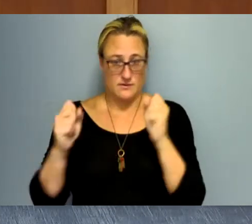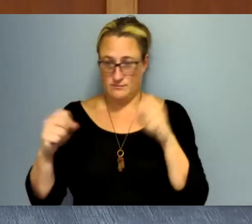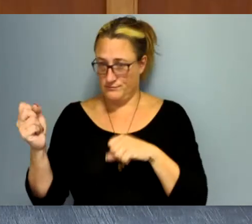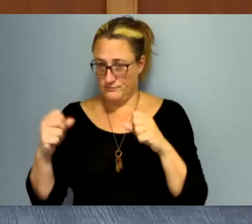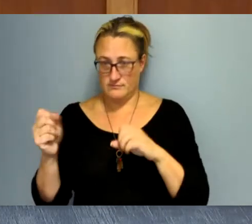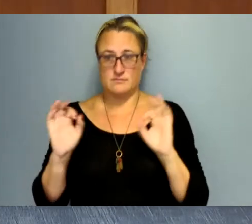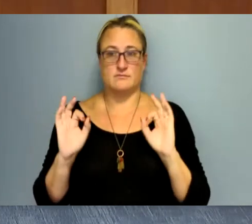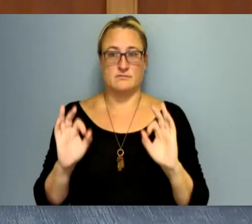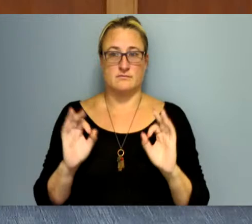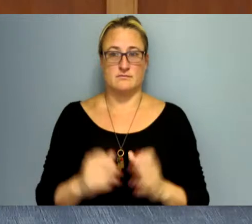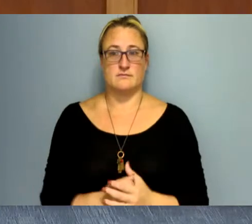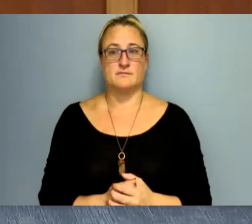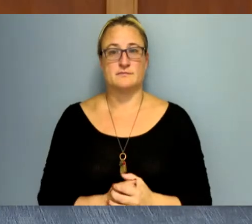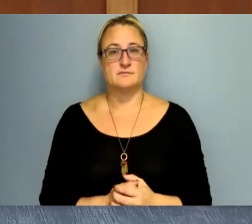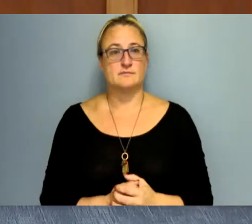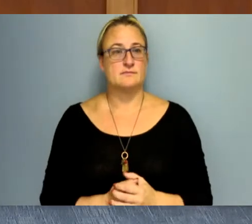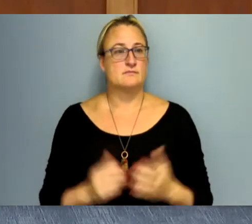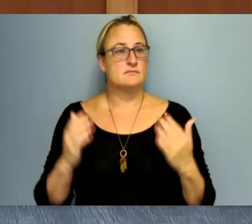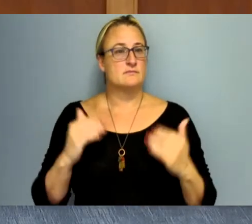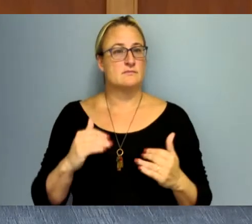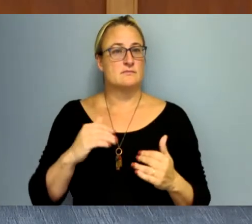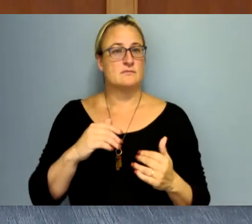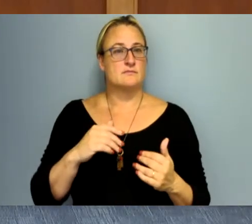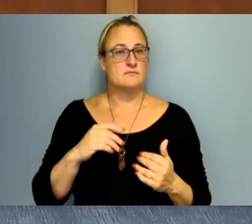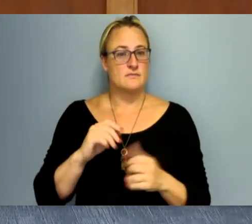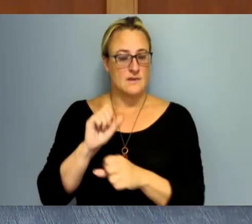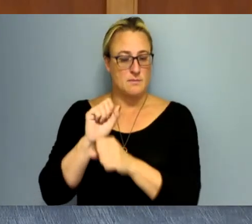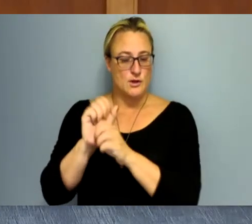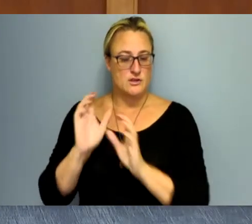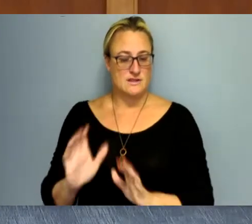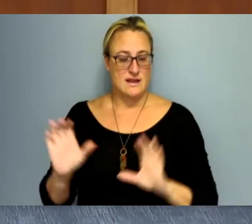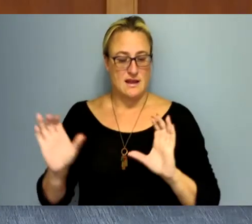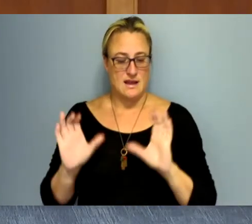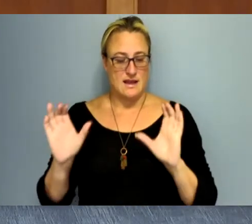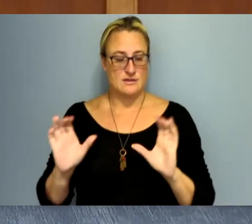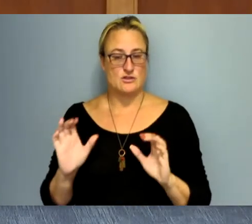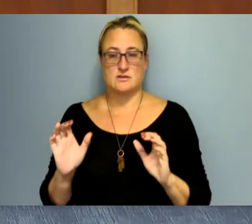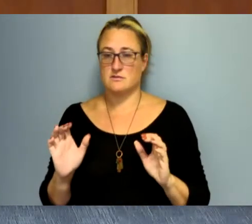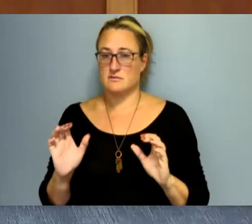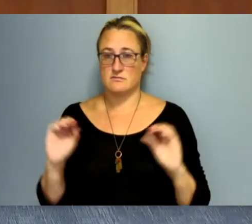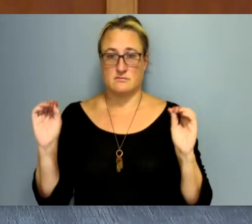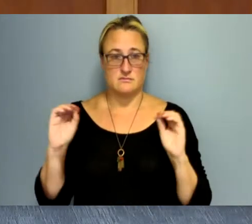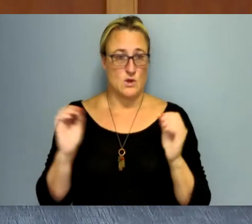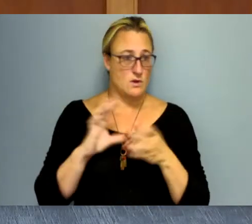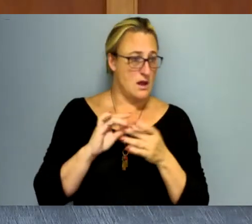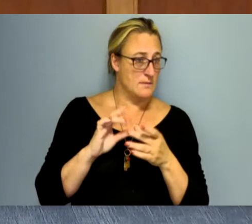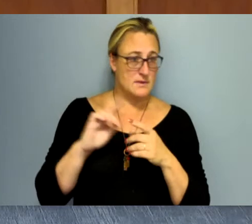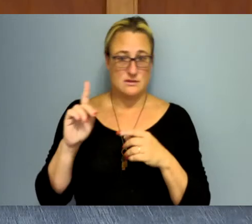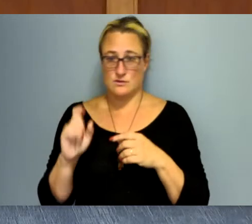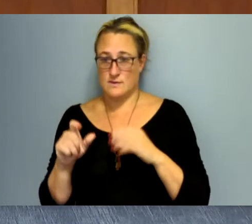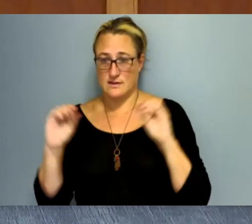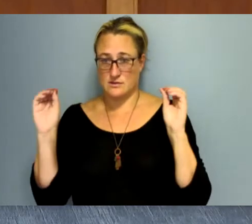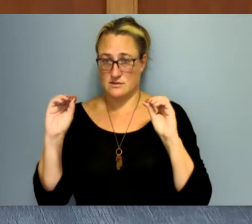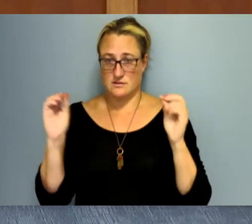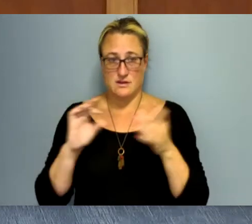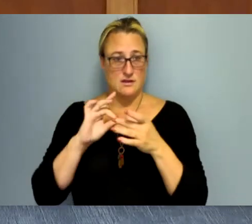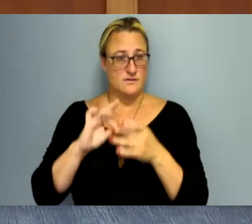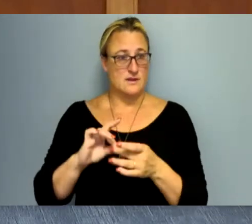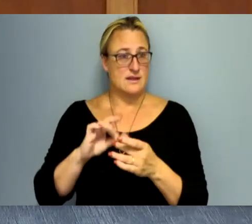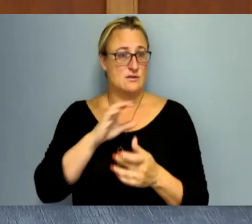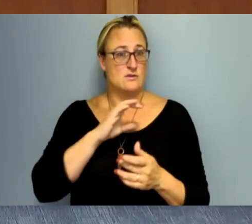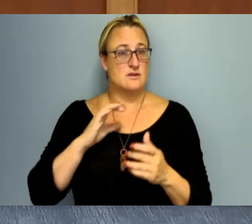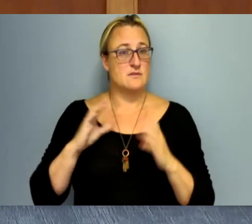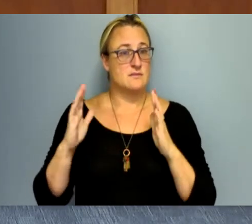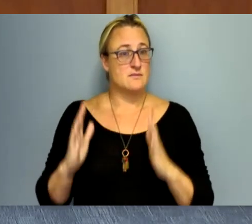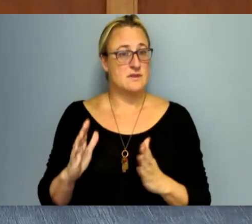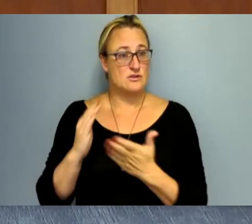Okay. Personnel actions on the commissioners list. If there are no comments or questions about the commissioners list,